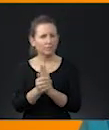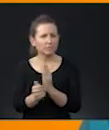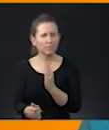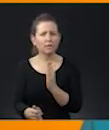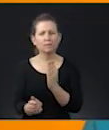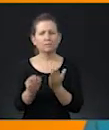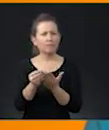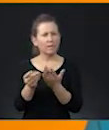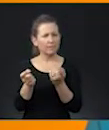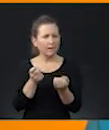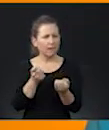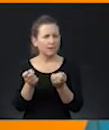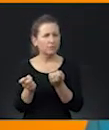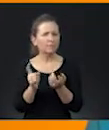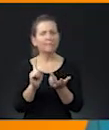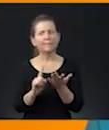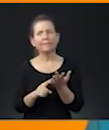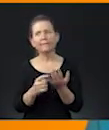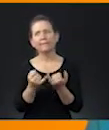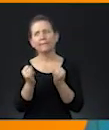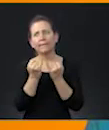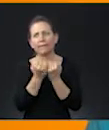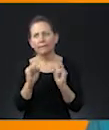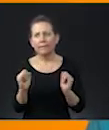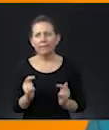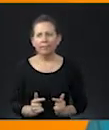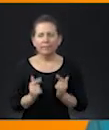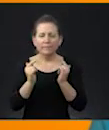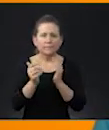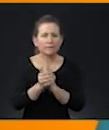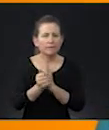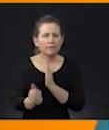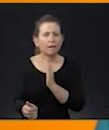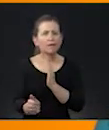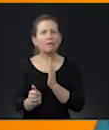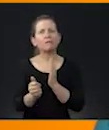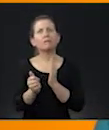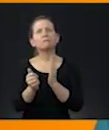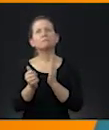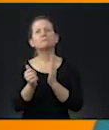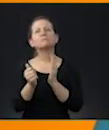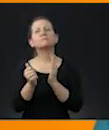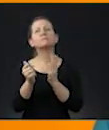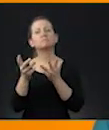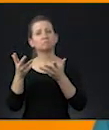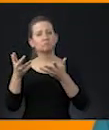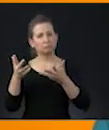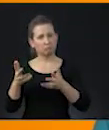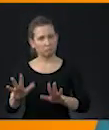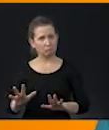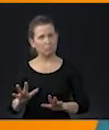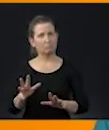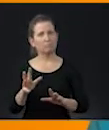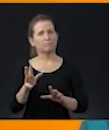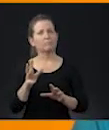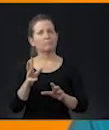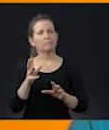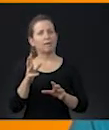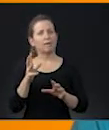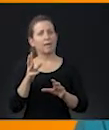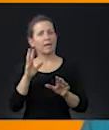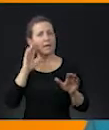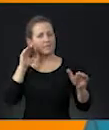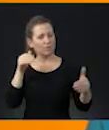management, independent living skills, and then I got a career focus area in business